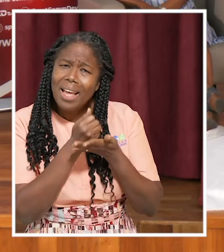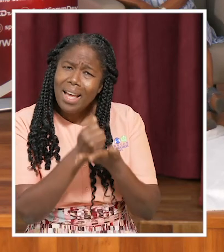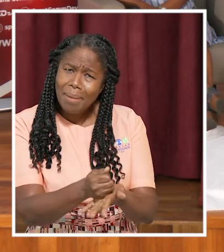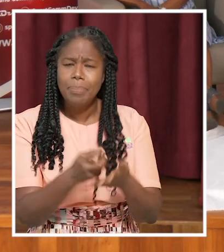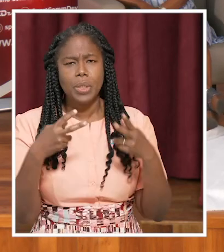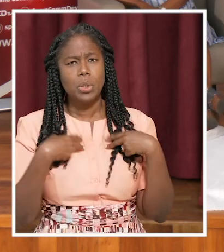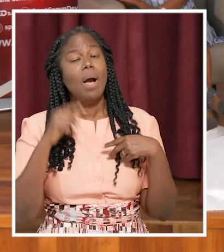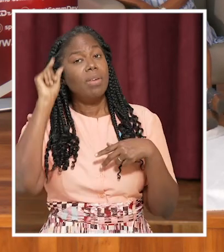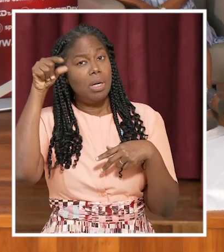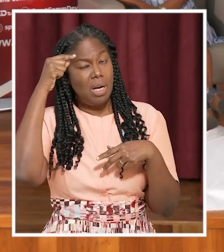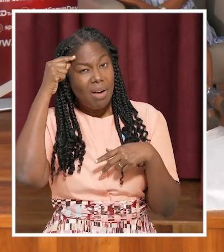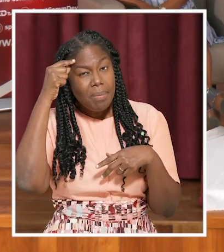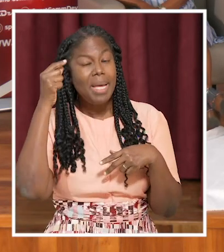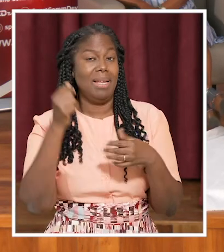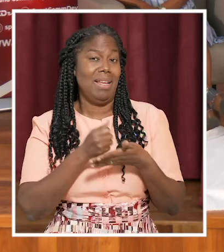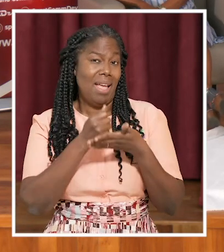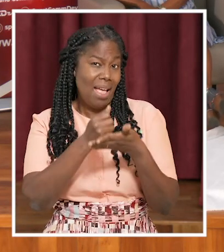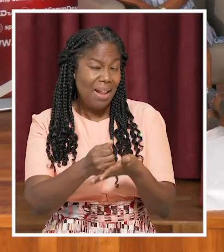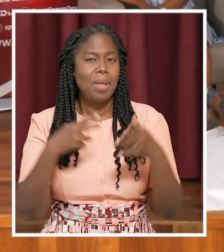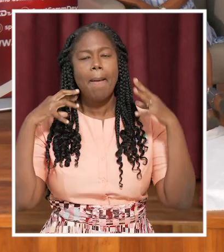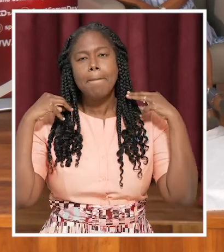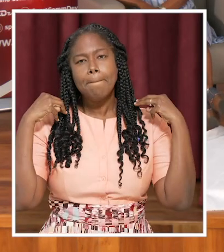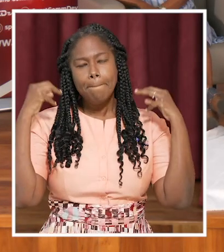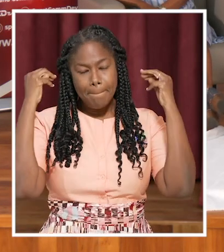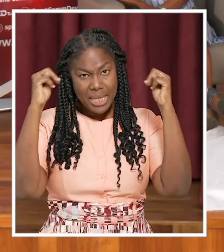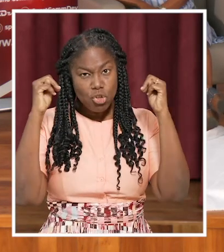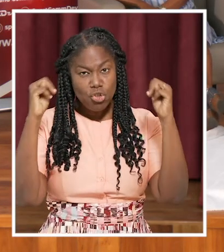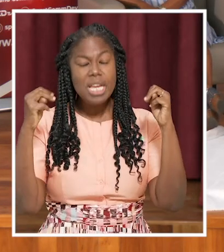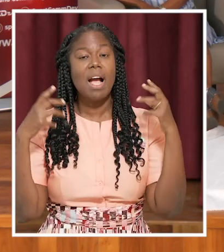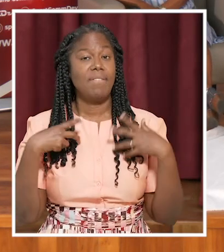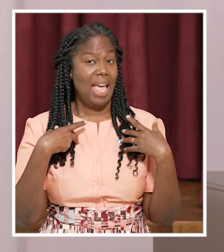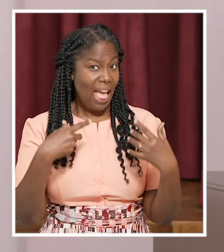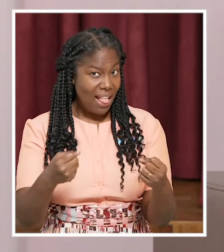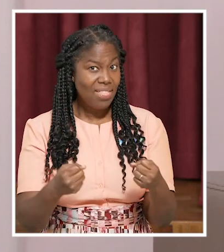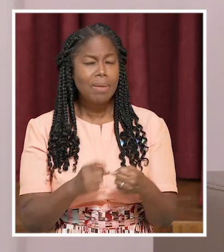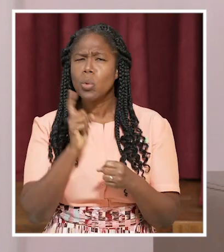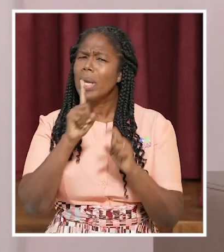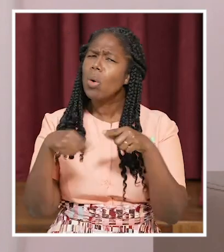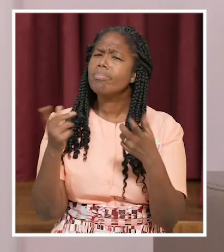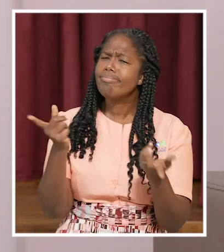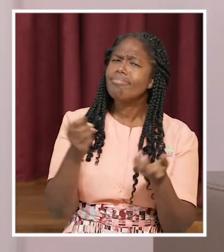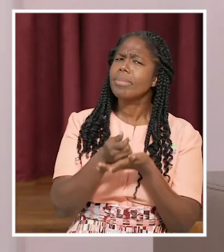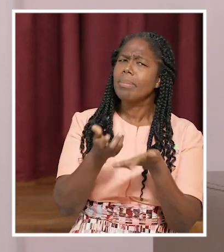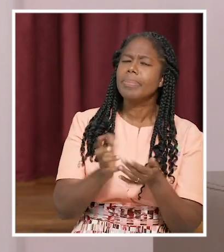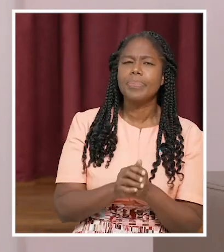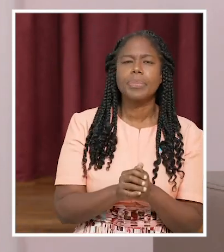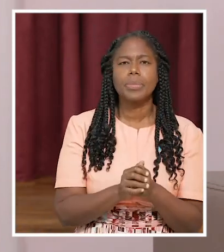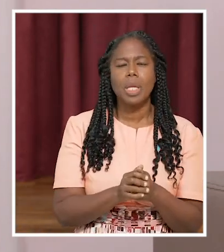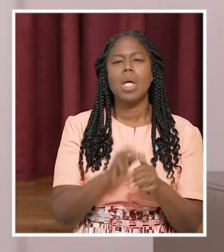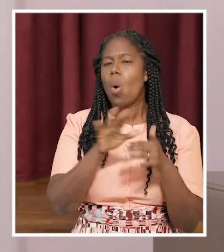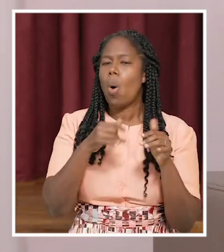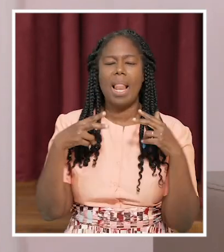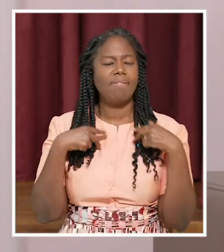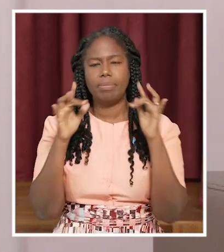Health. Yes. We have some the agencies. Regional Health Authorities. So where could someone go and reach to get help? Yes, so the regional health authorities all have mental health services.